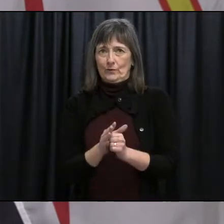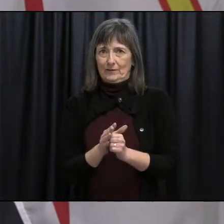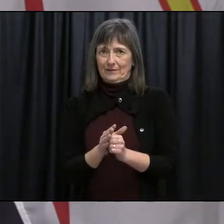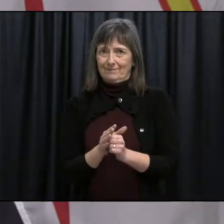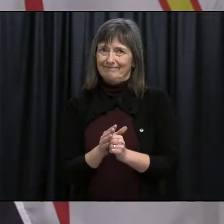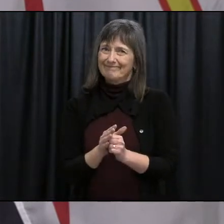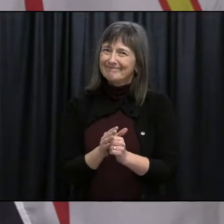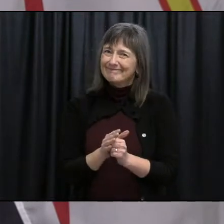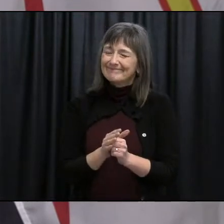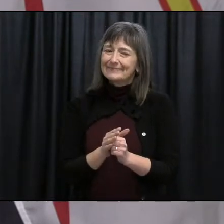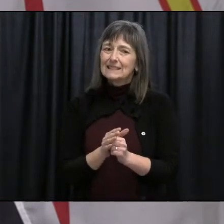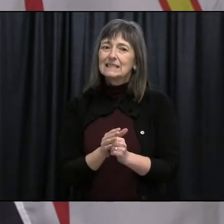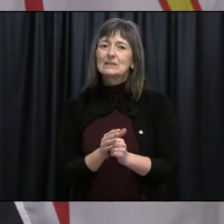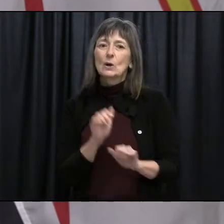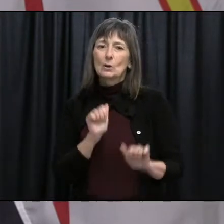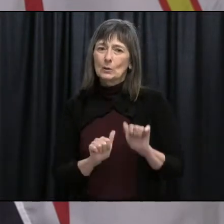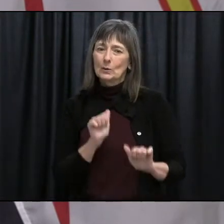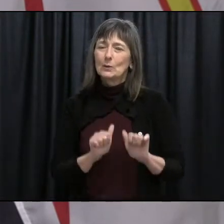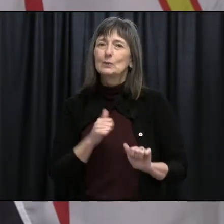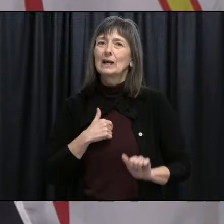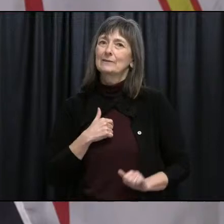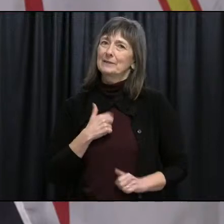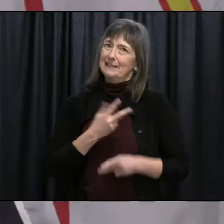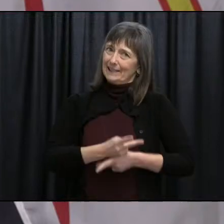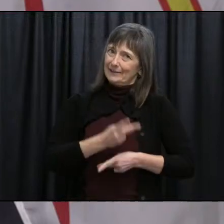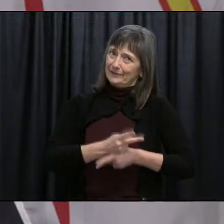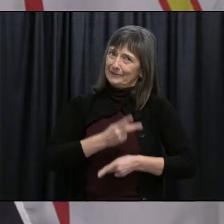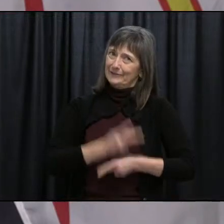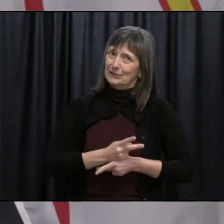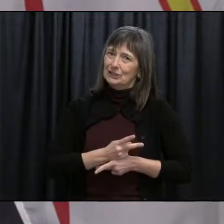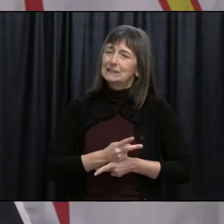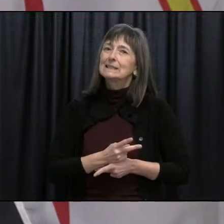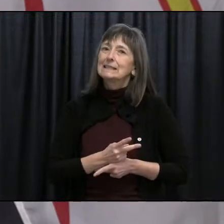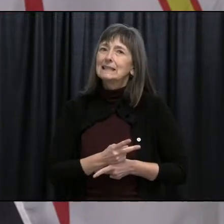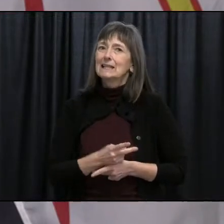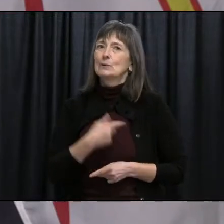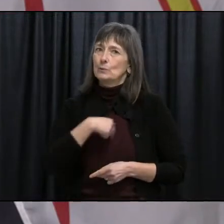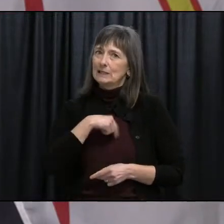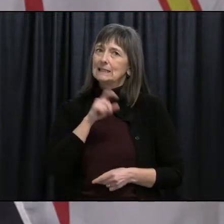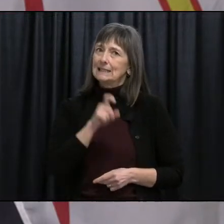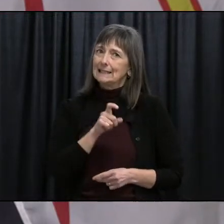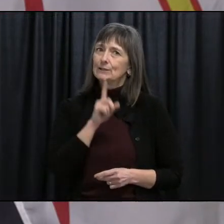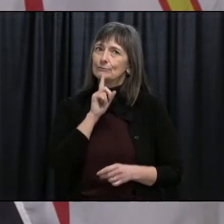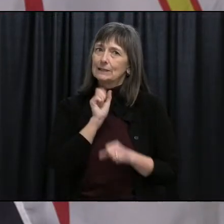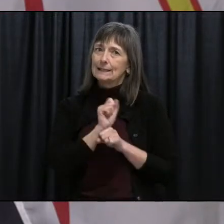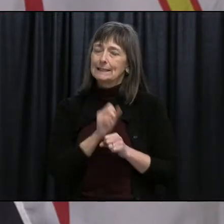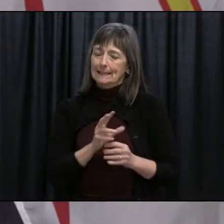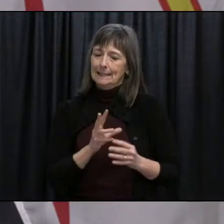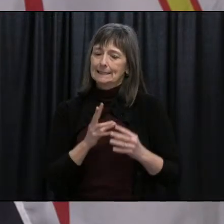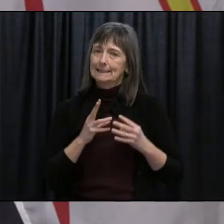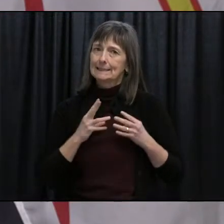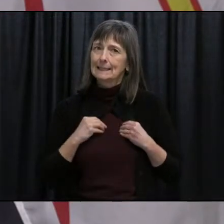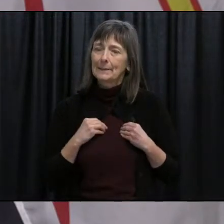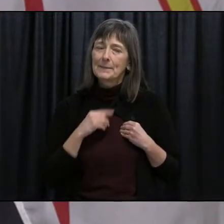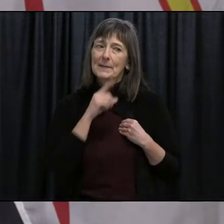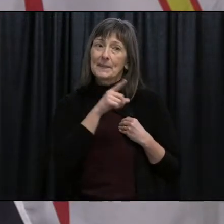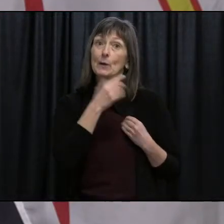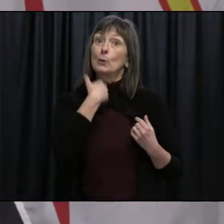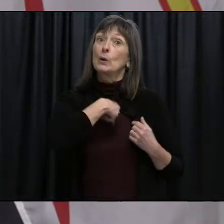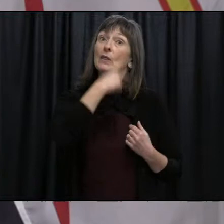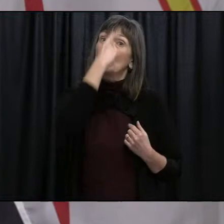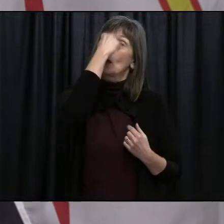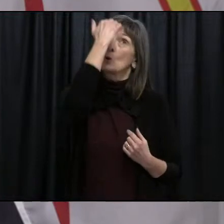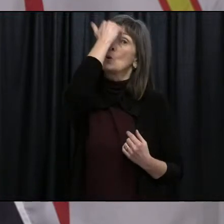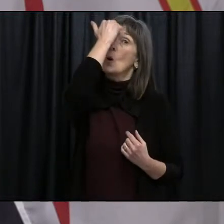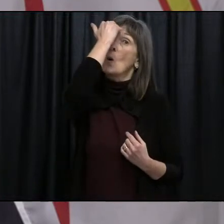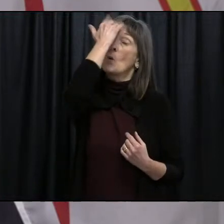that. So it is, as we've said many times before, we have to stay humble in the face of this this virus. And as the evidence